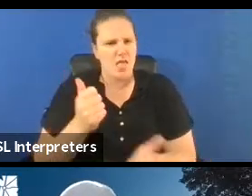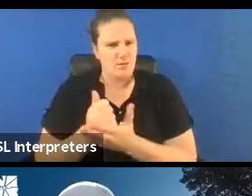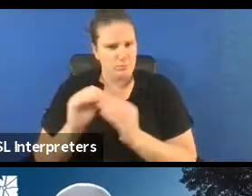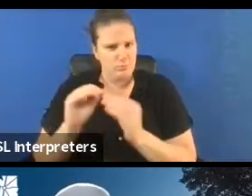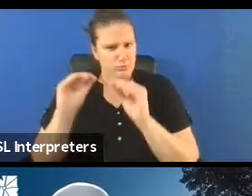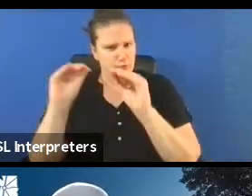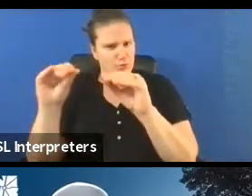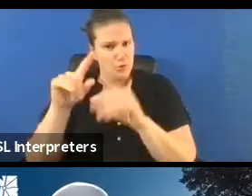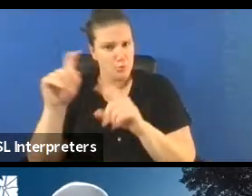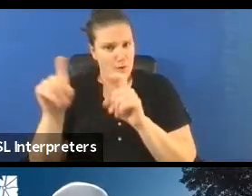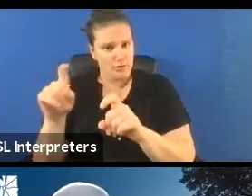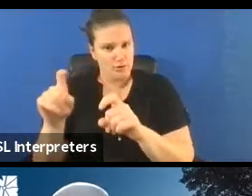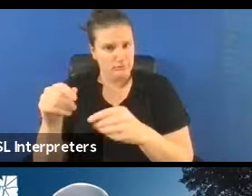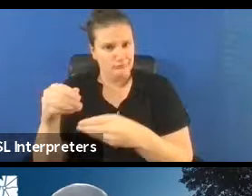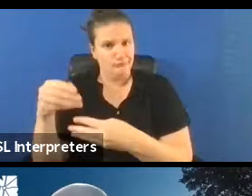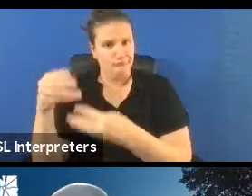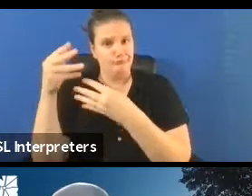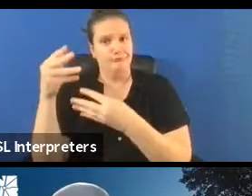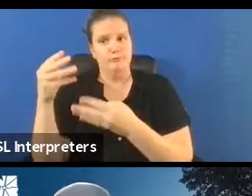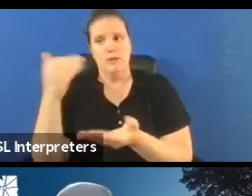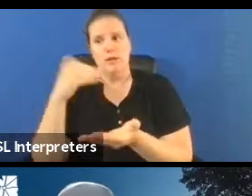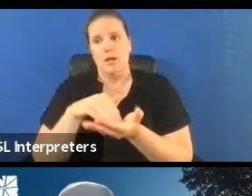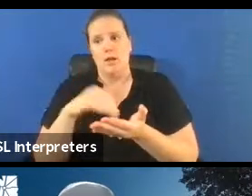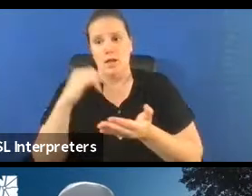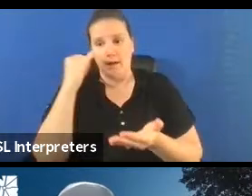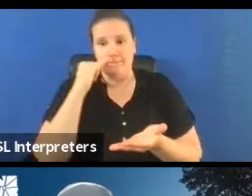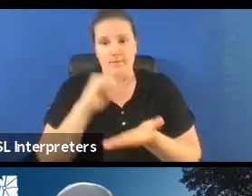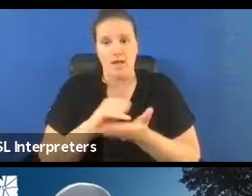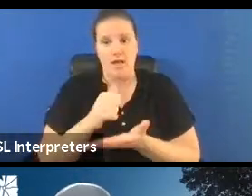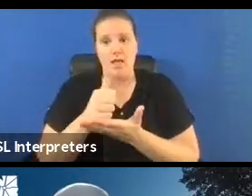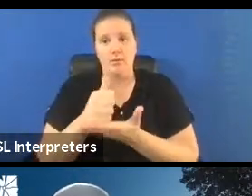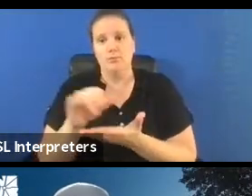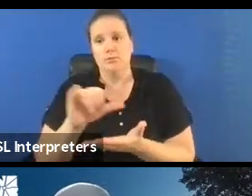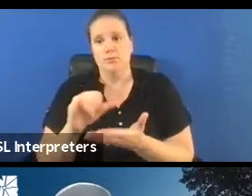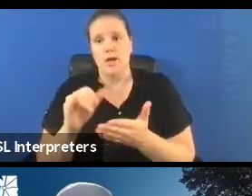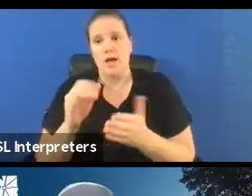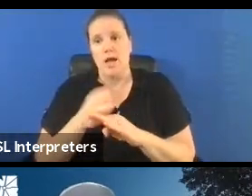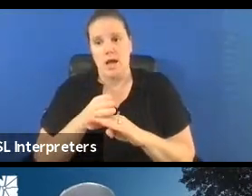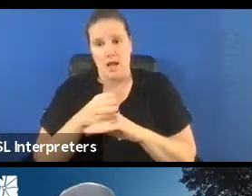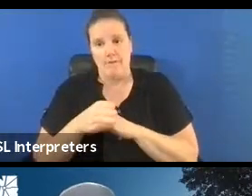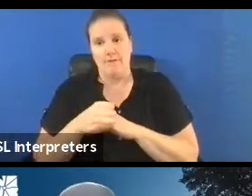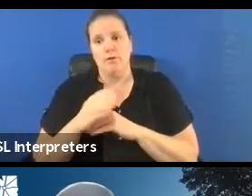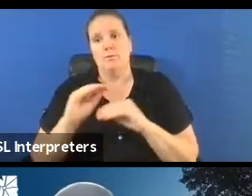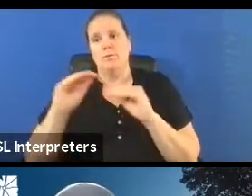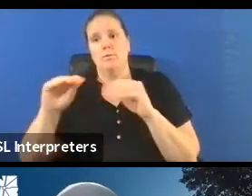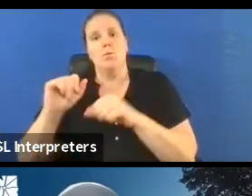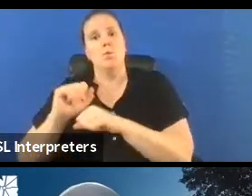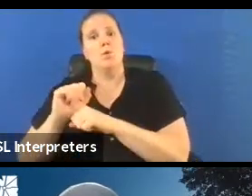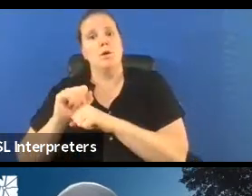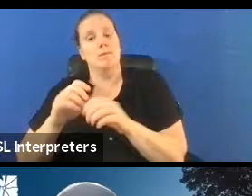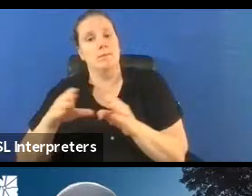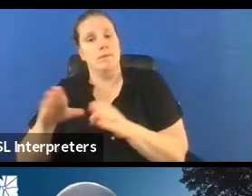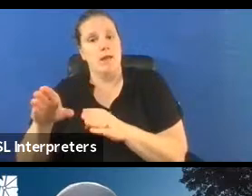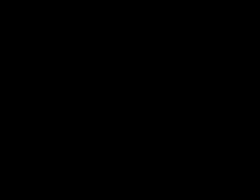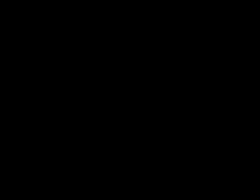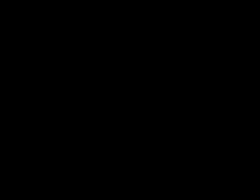sec? And if it's helpful too, he can also then afterwards put back up that work plan. But Director Strickler, you're helping me.